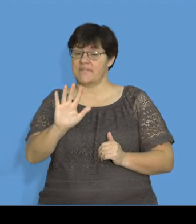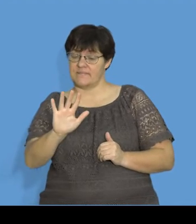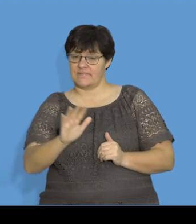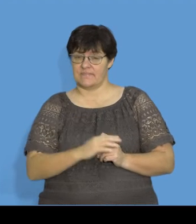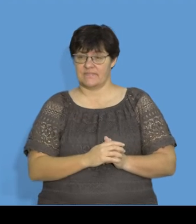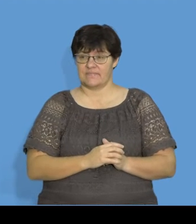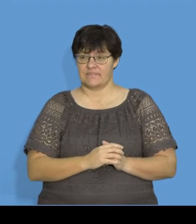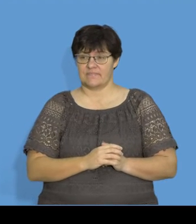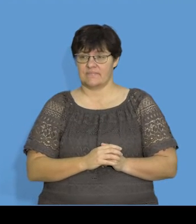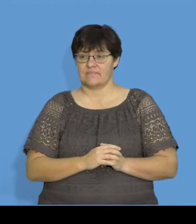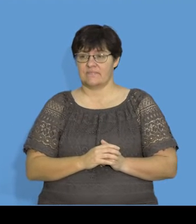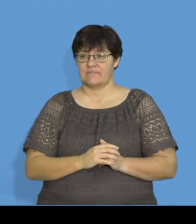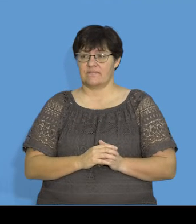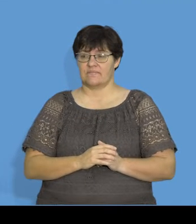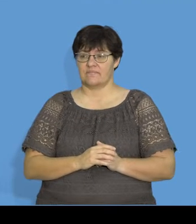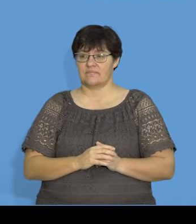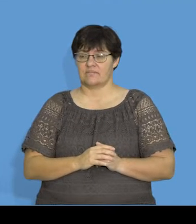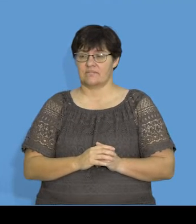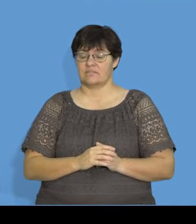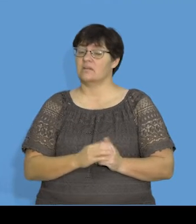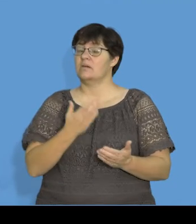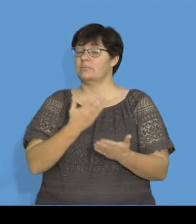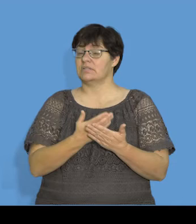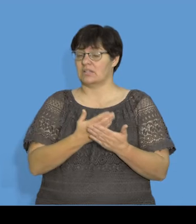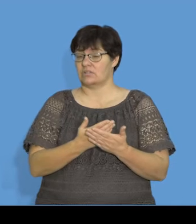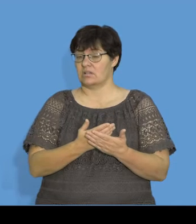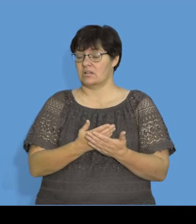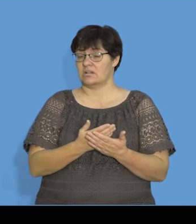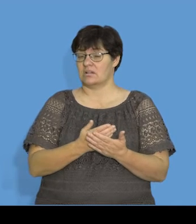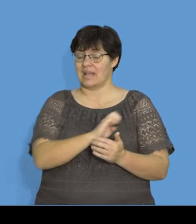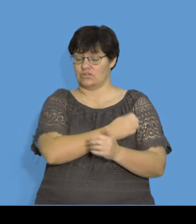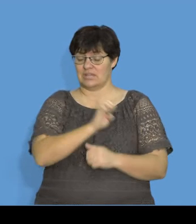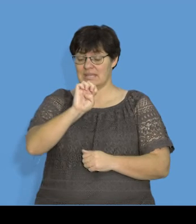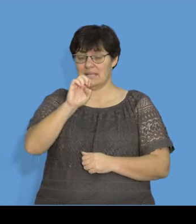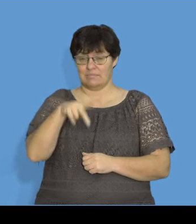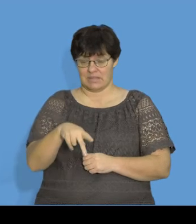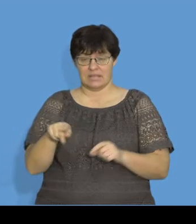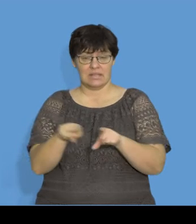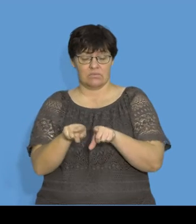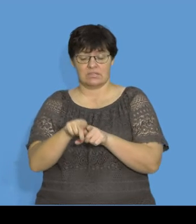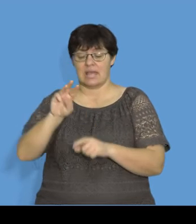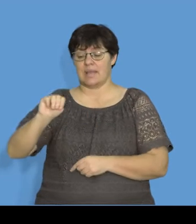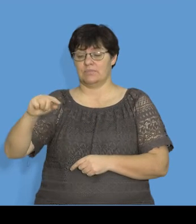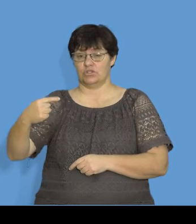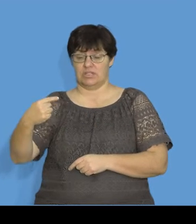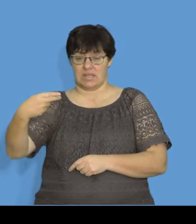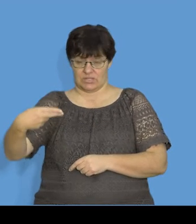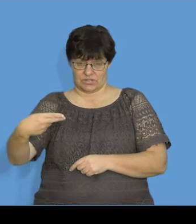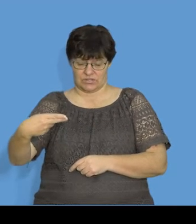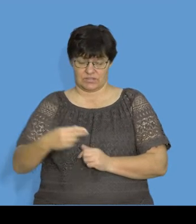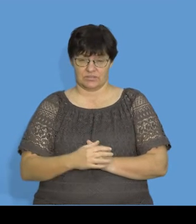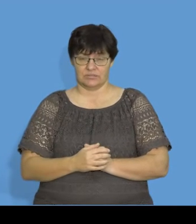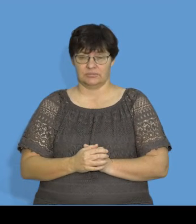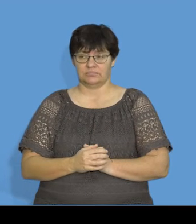2.5. So, potential energy is mass times gravity